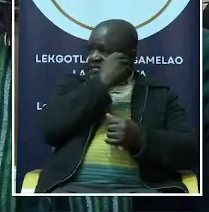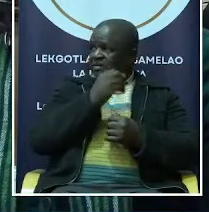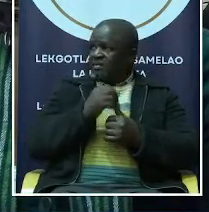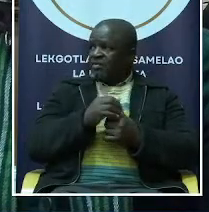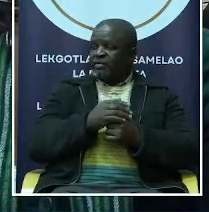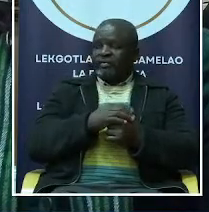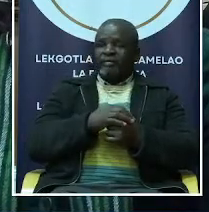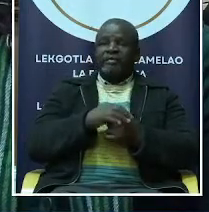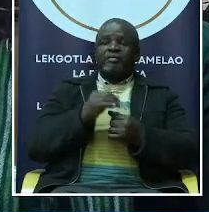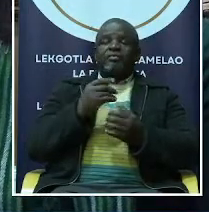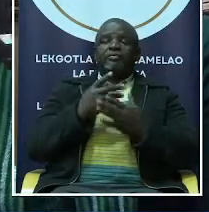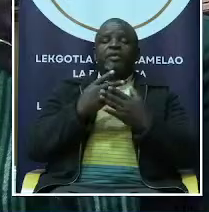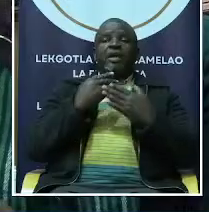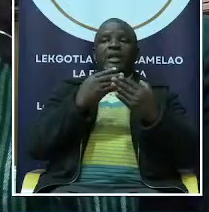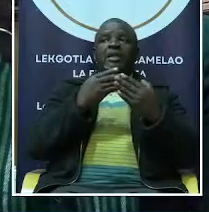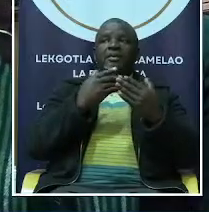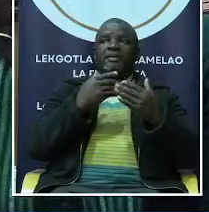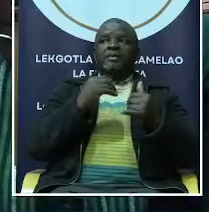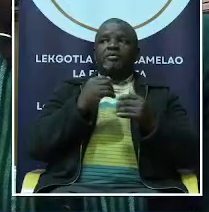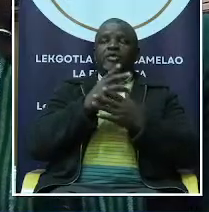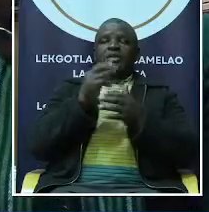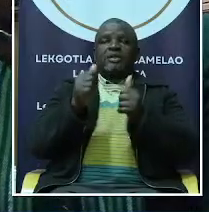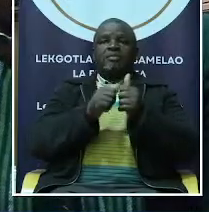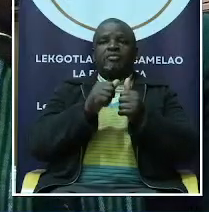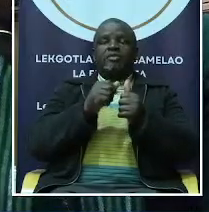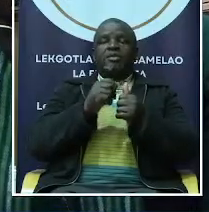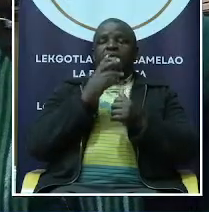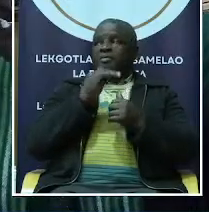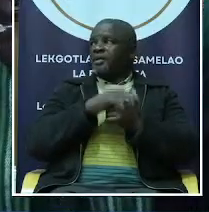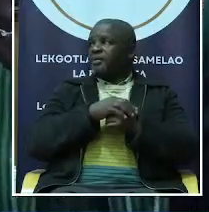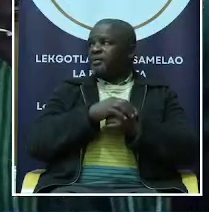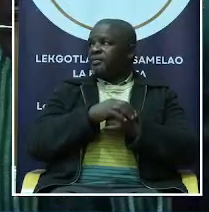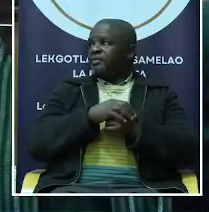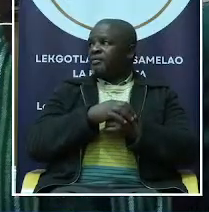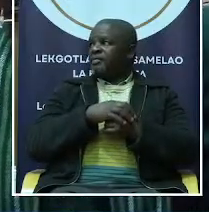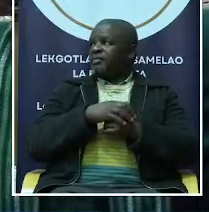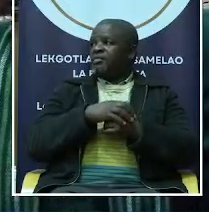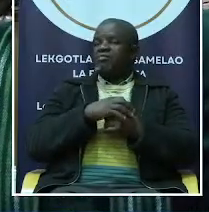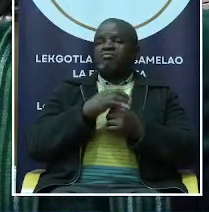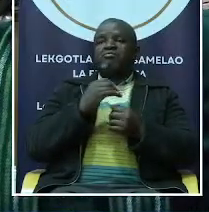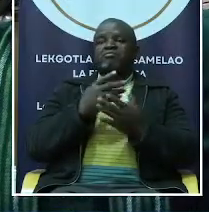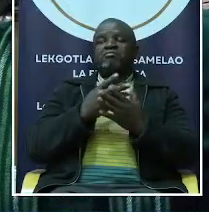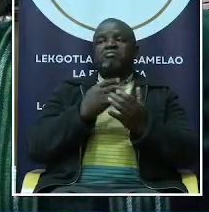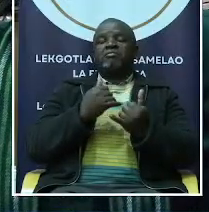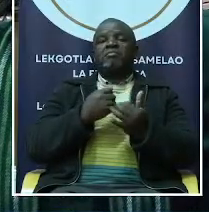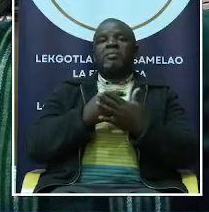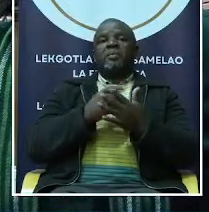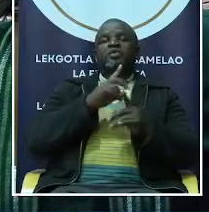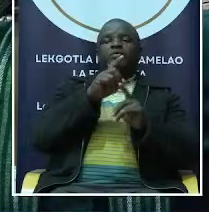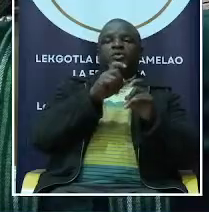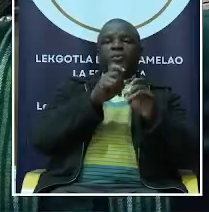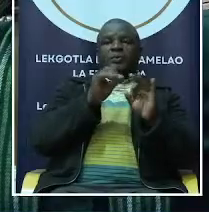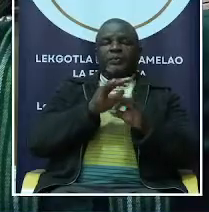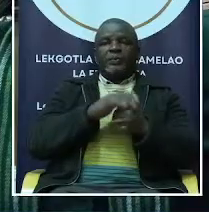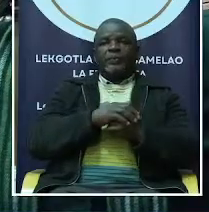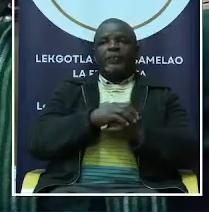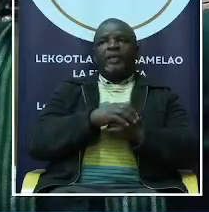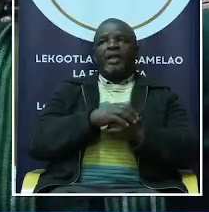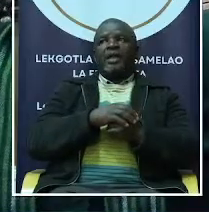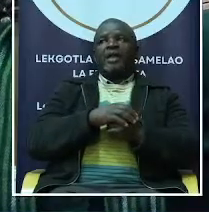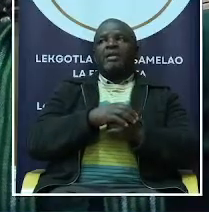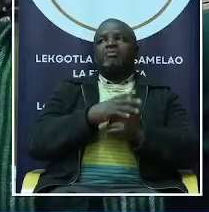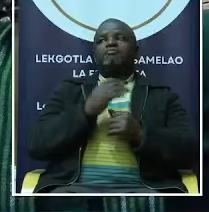No, thank you very much, Deputy Speaker, for the opportunity. I'm also not going to be asking a question, but I think there's